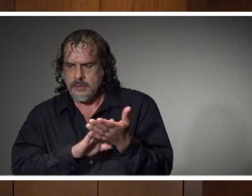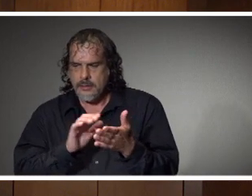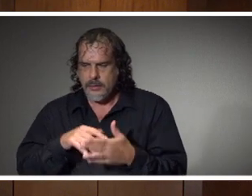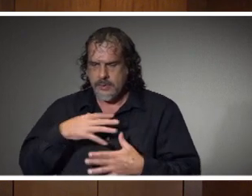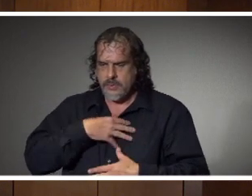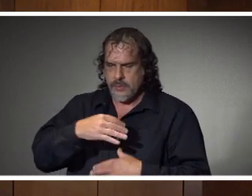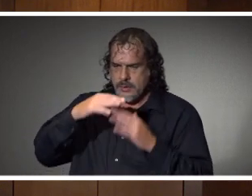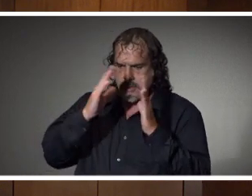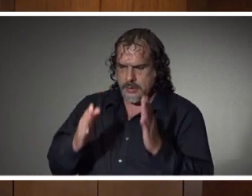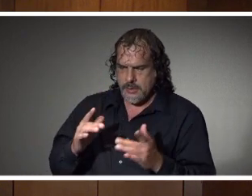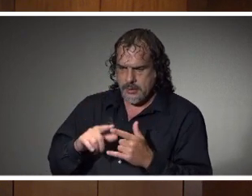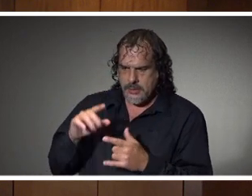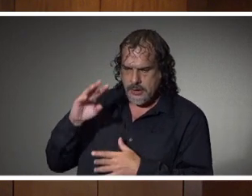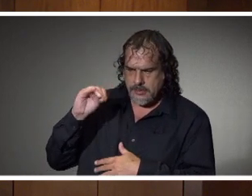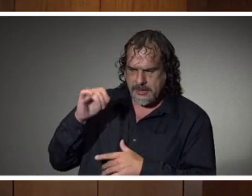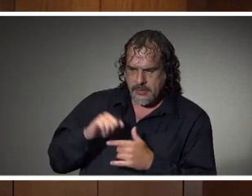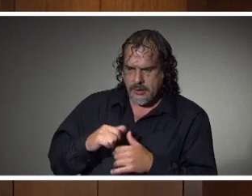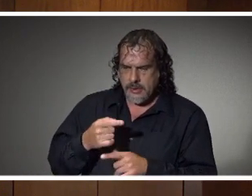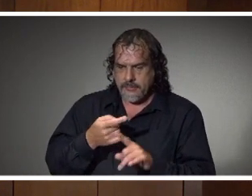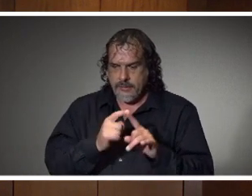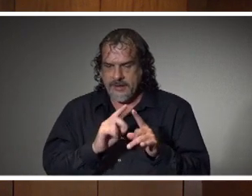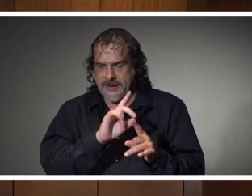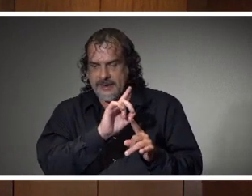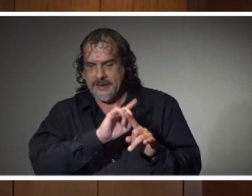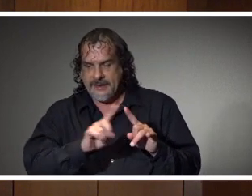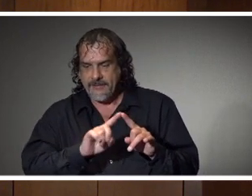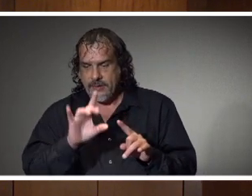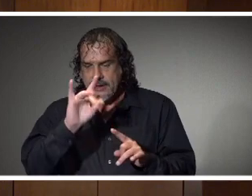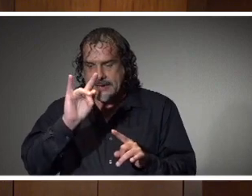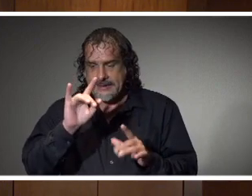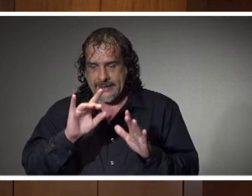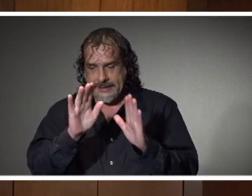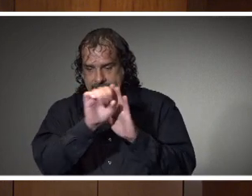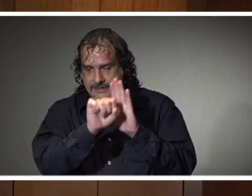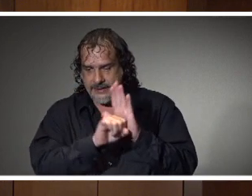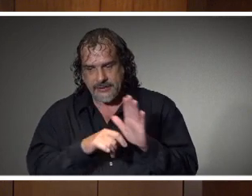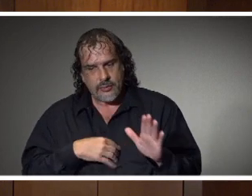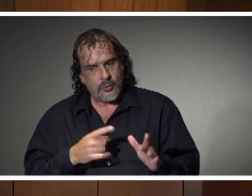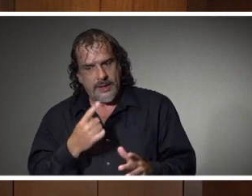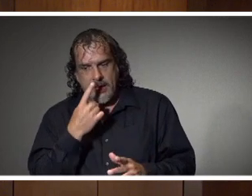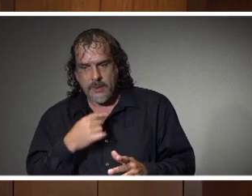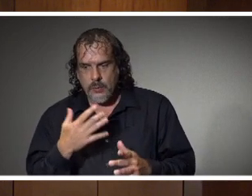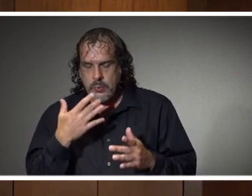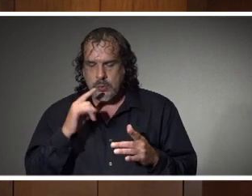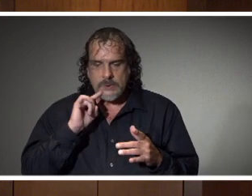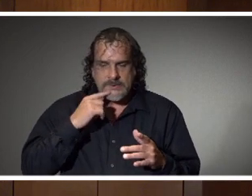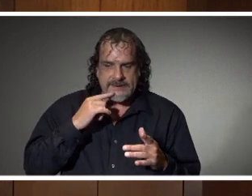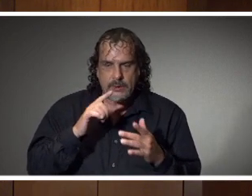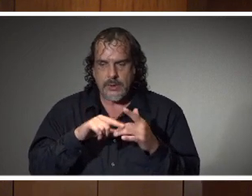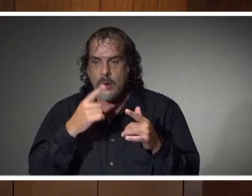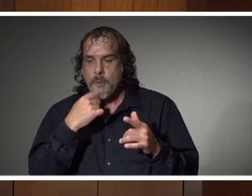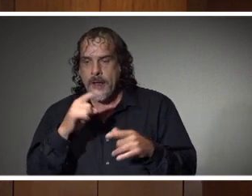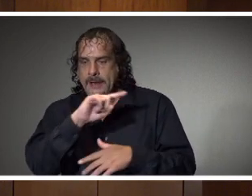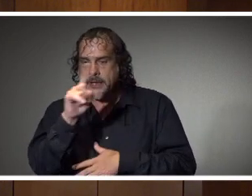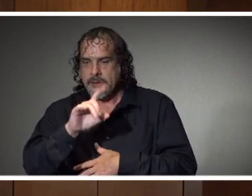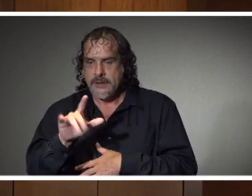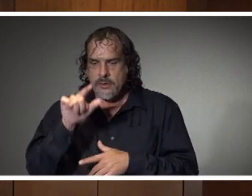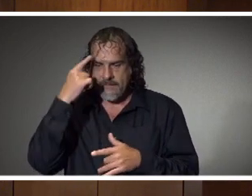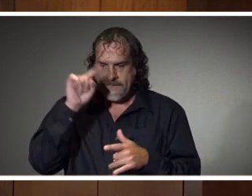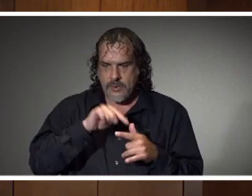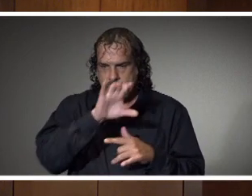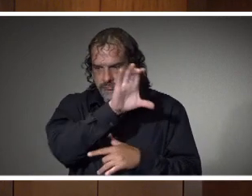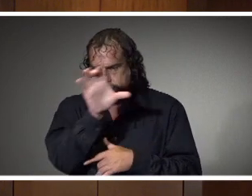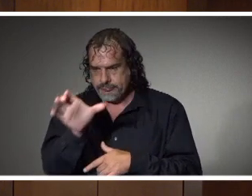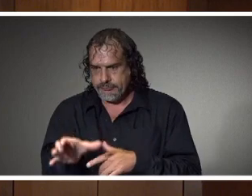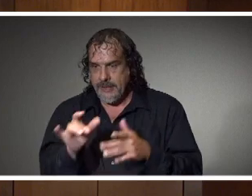that Mississippi is one of 18 different states in the red zone in terms of COVID-19. This was, from our understanding, sent to the governors of those states. The report